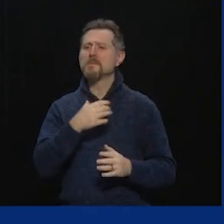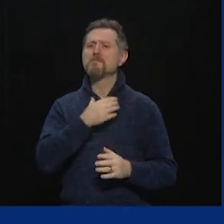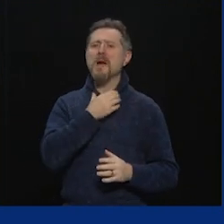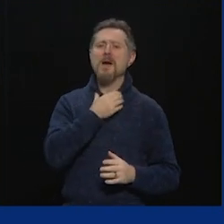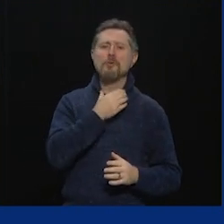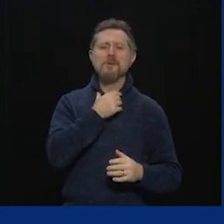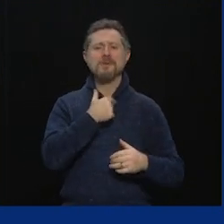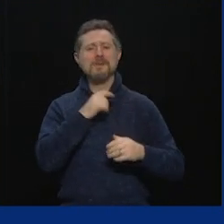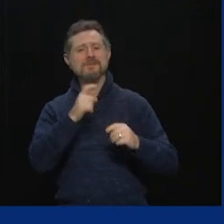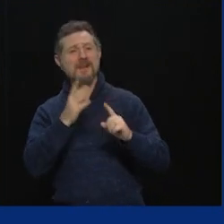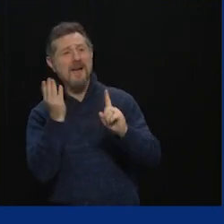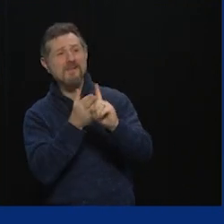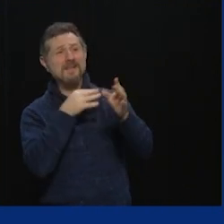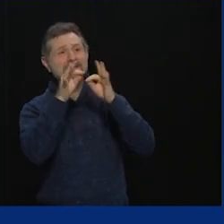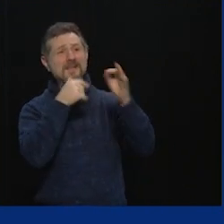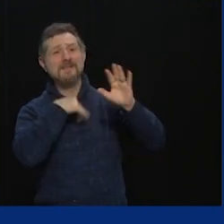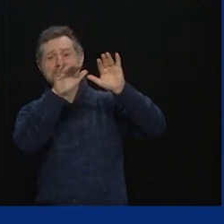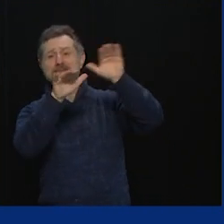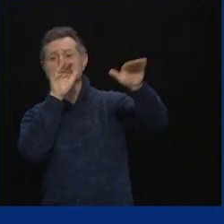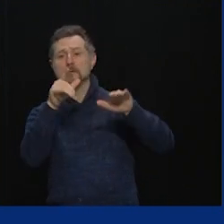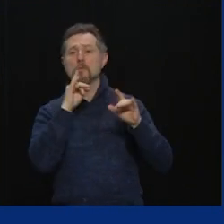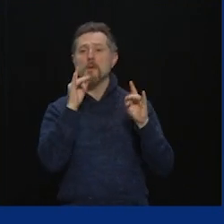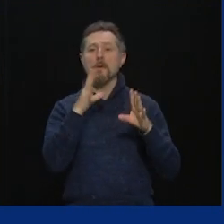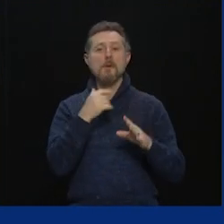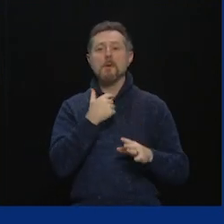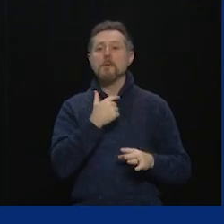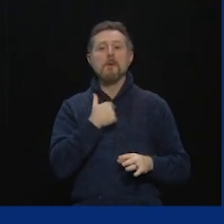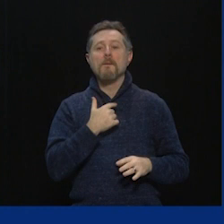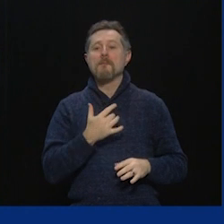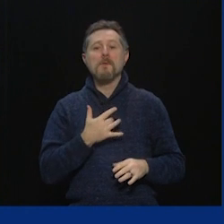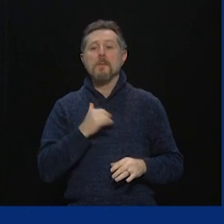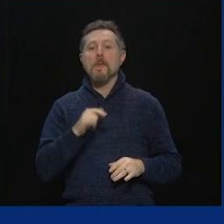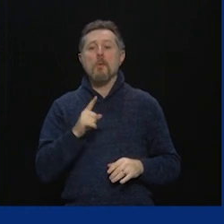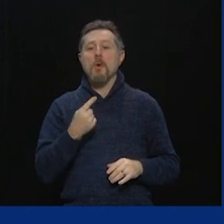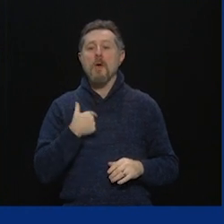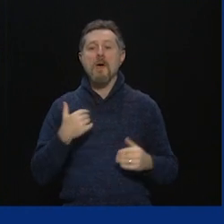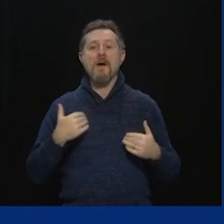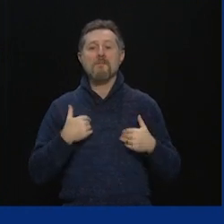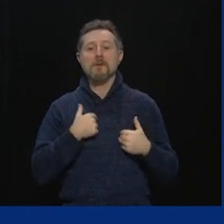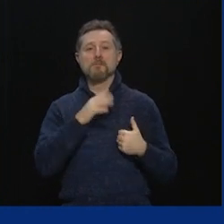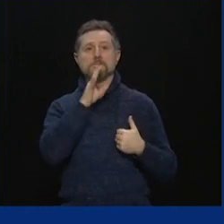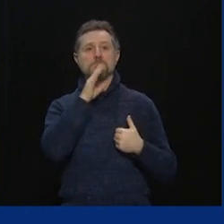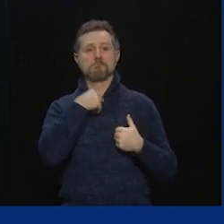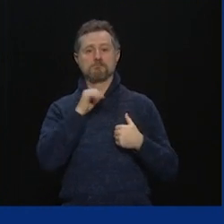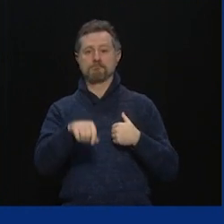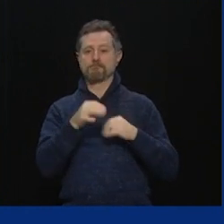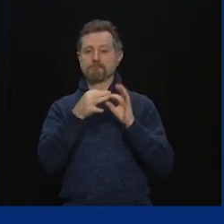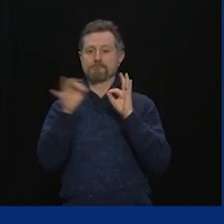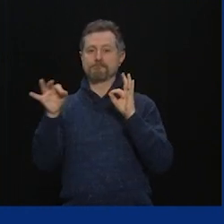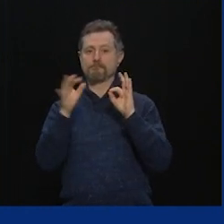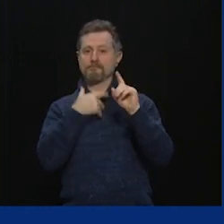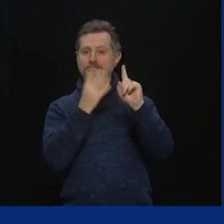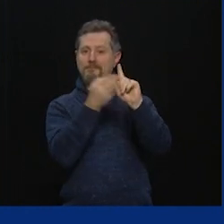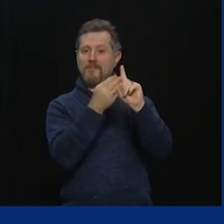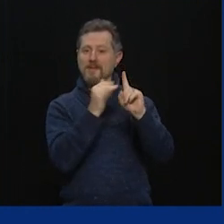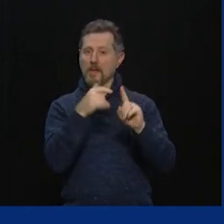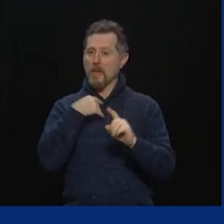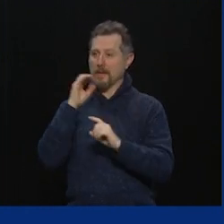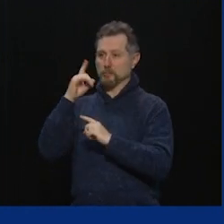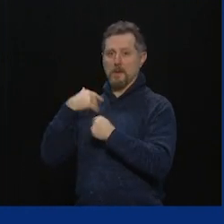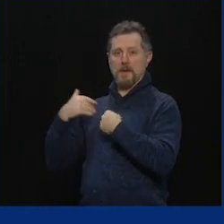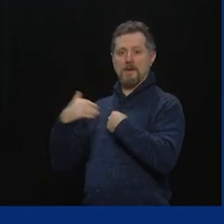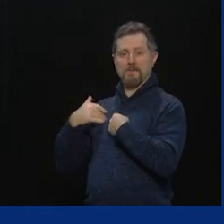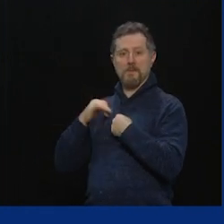them. That was all I had. And that's when I understood the importance of education and how it helped me